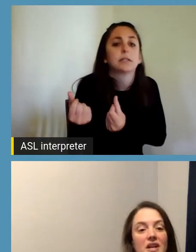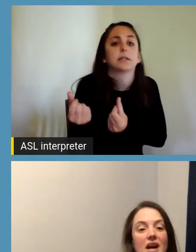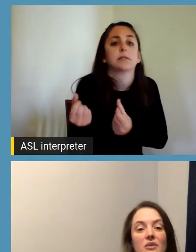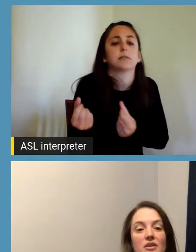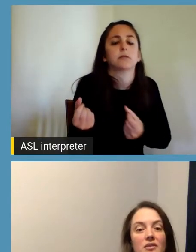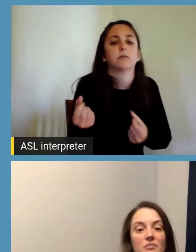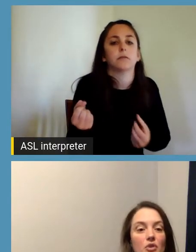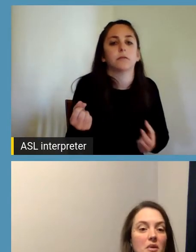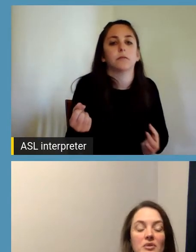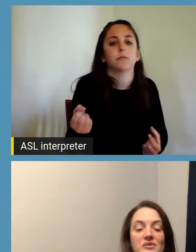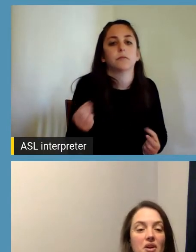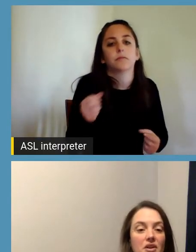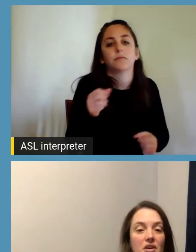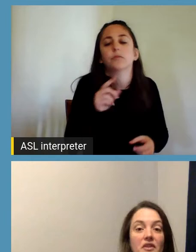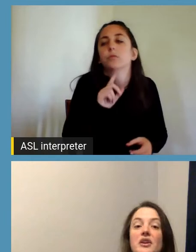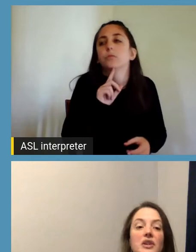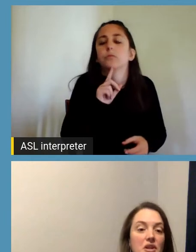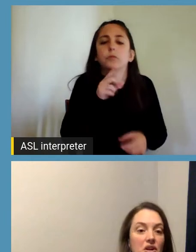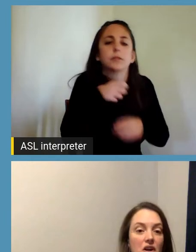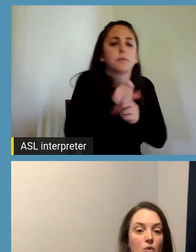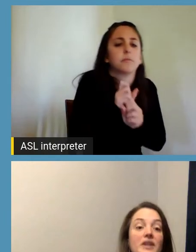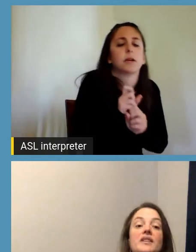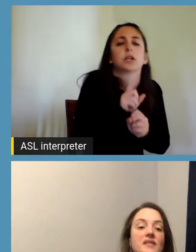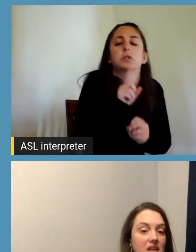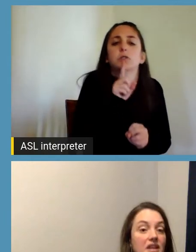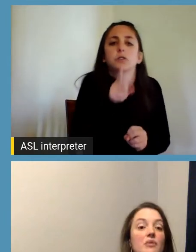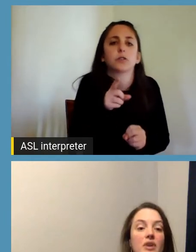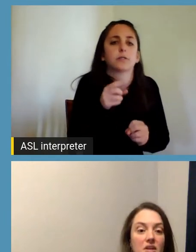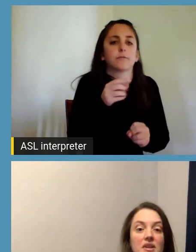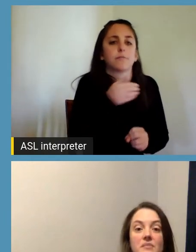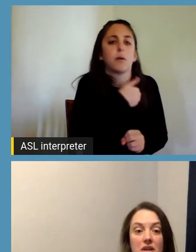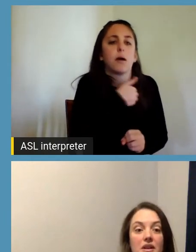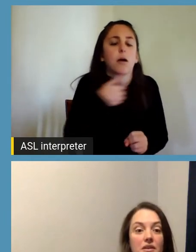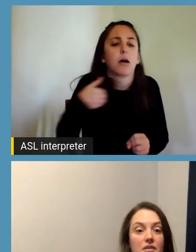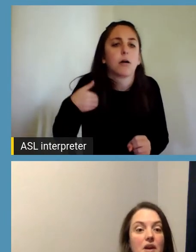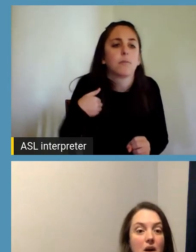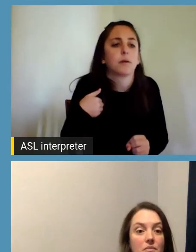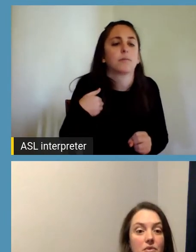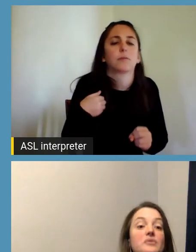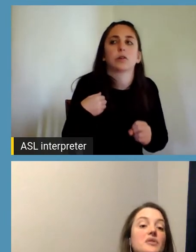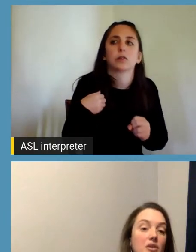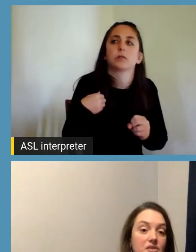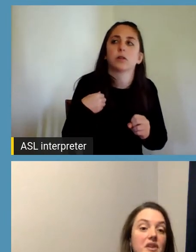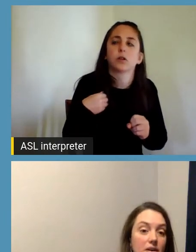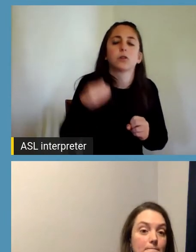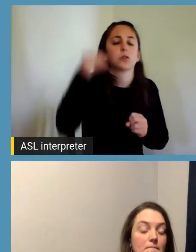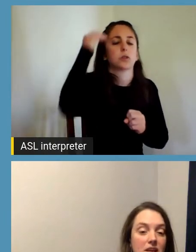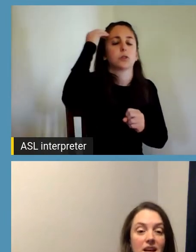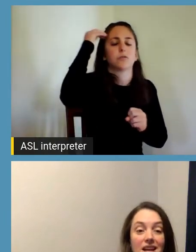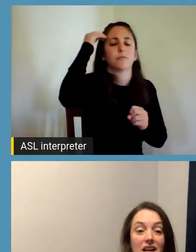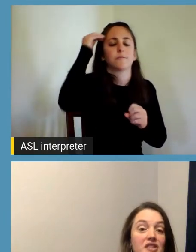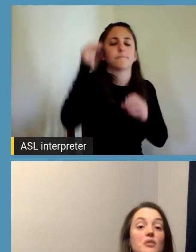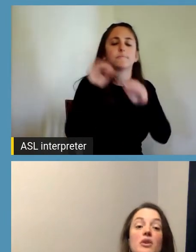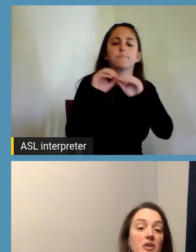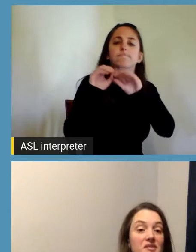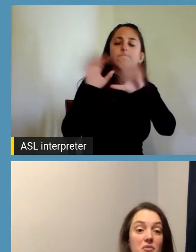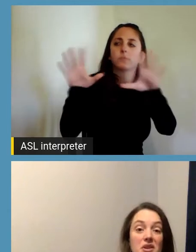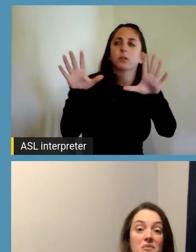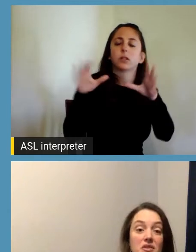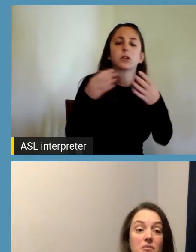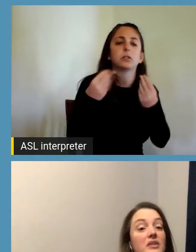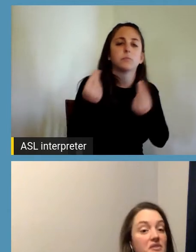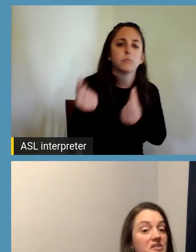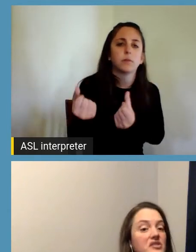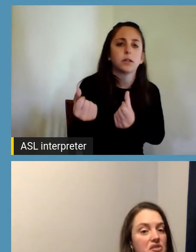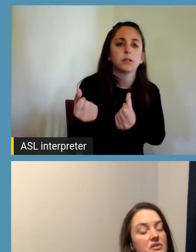make sure that our board members are very clear on what it is exactly that we're going to be spending those dollars on. And I actually work closely